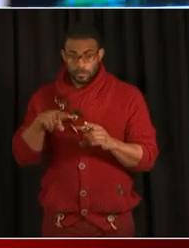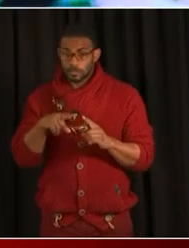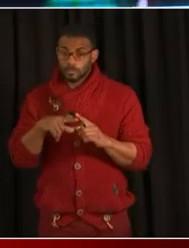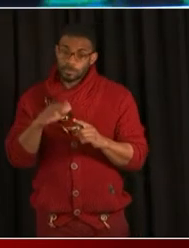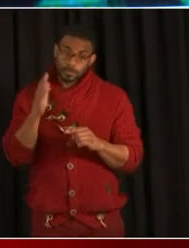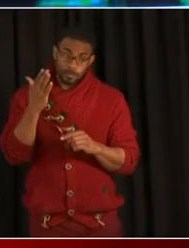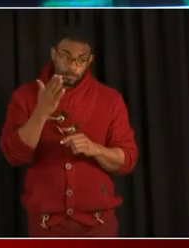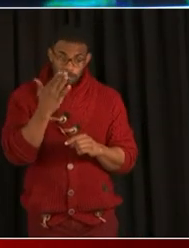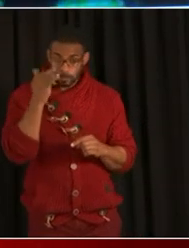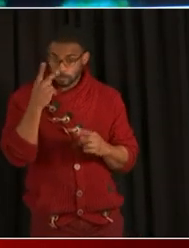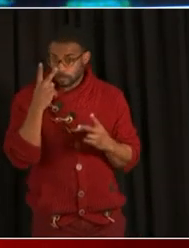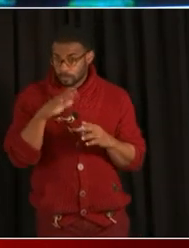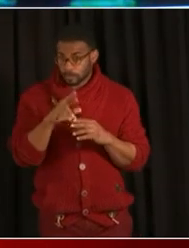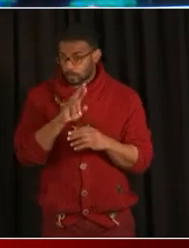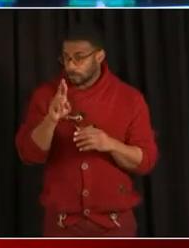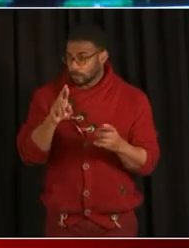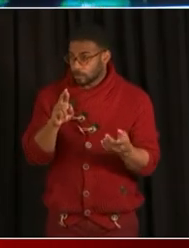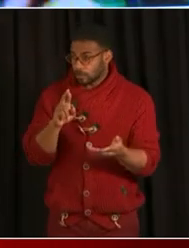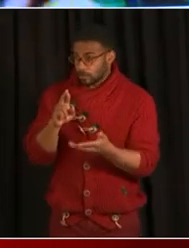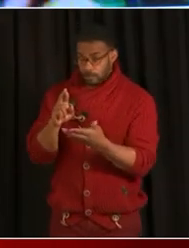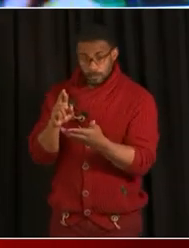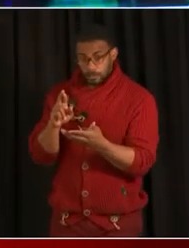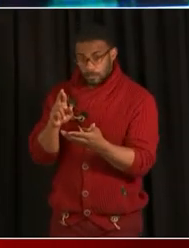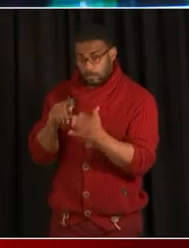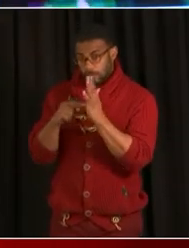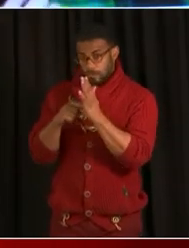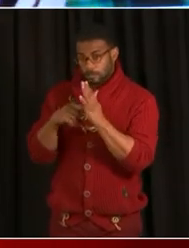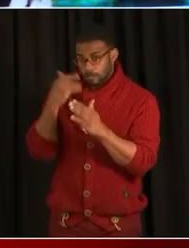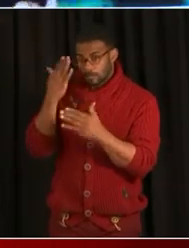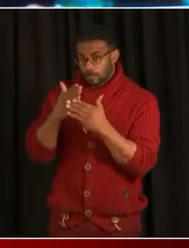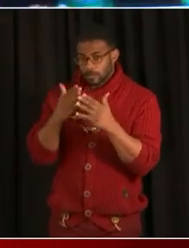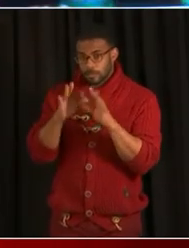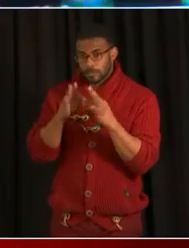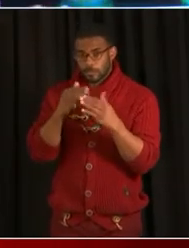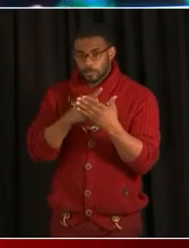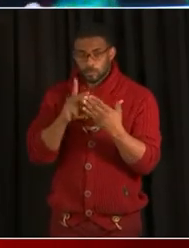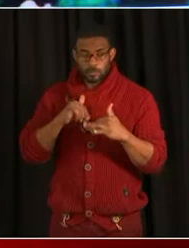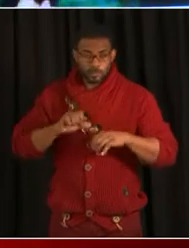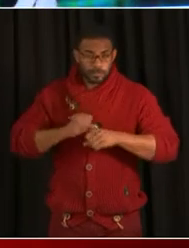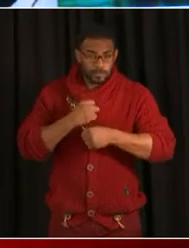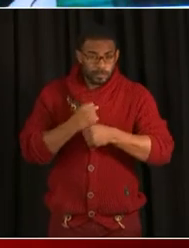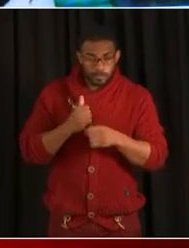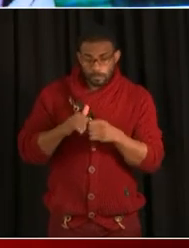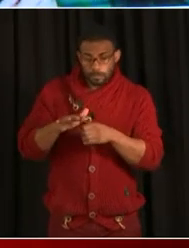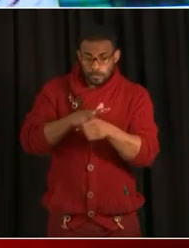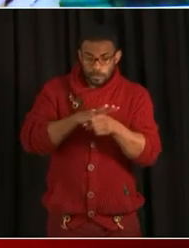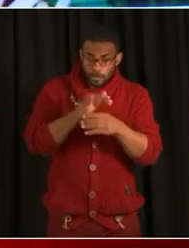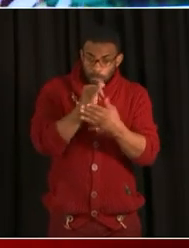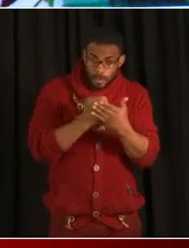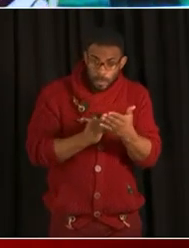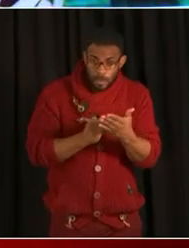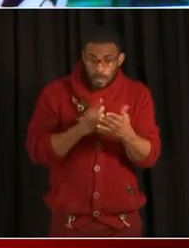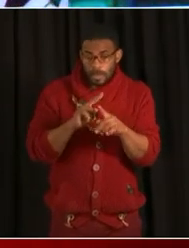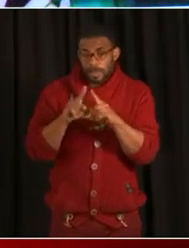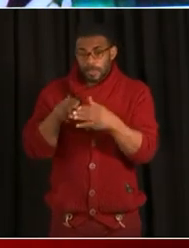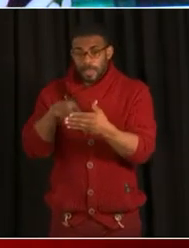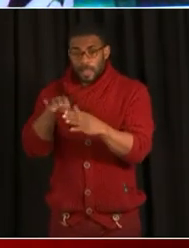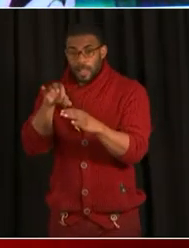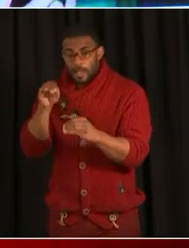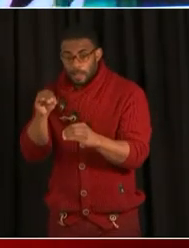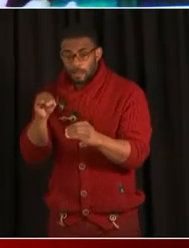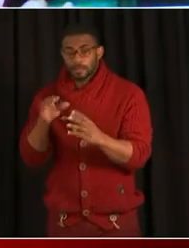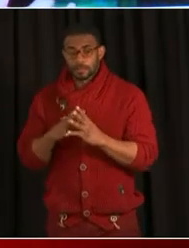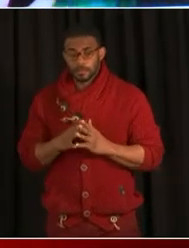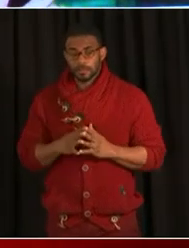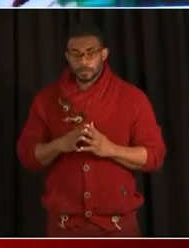them. And similarly, as you see on the right, examples of some of the family programs we've created with local artists from different dance